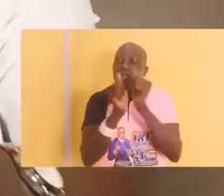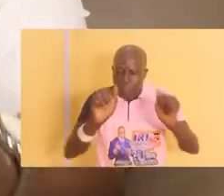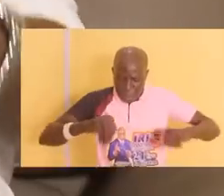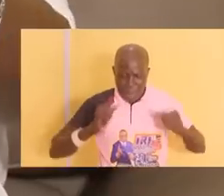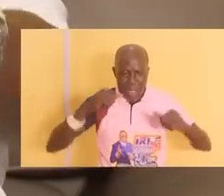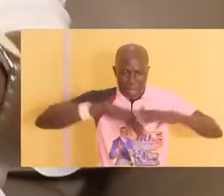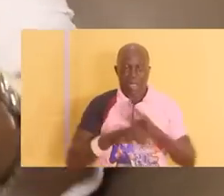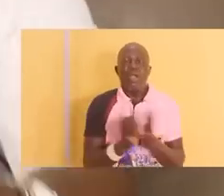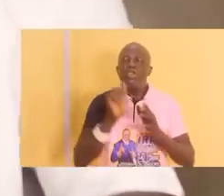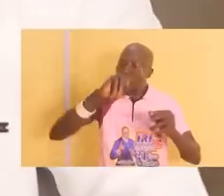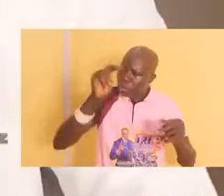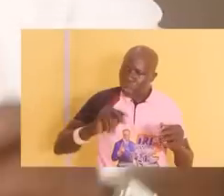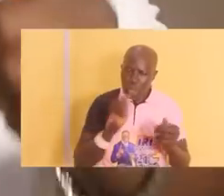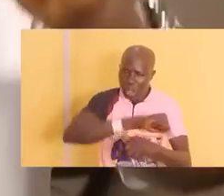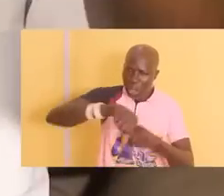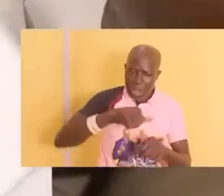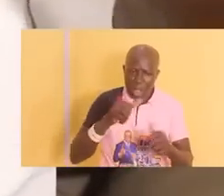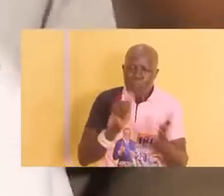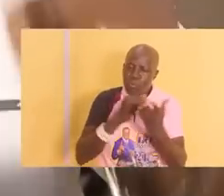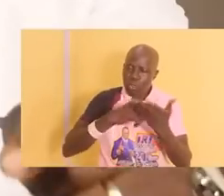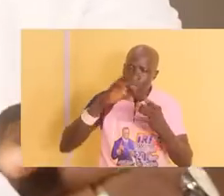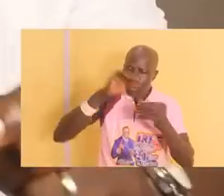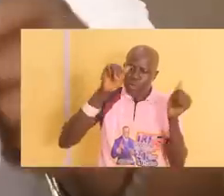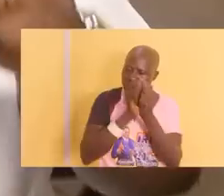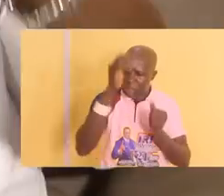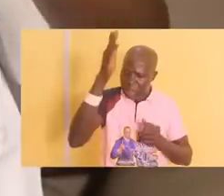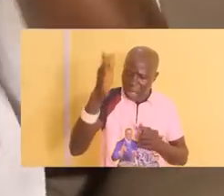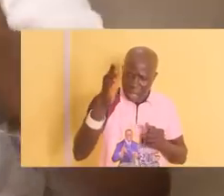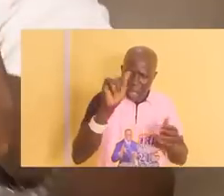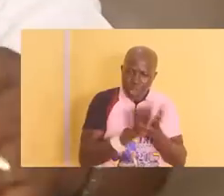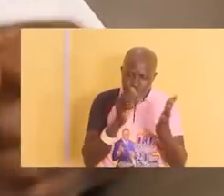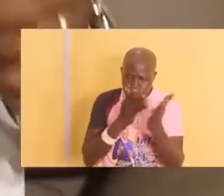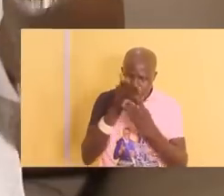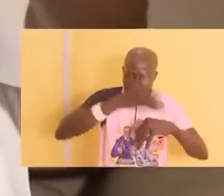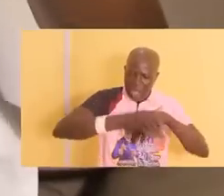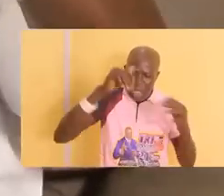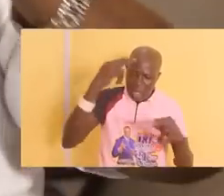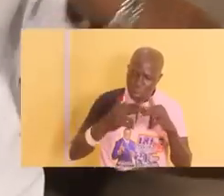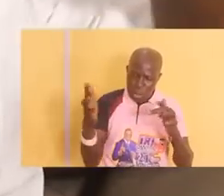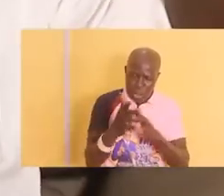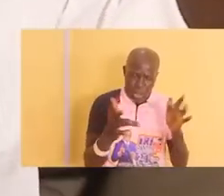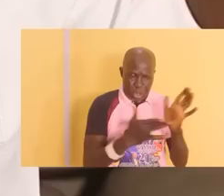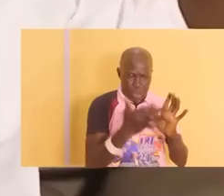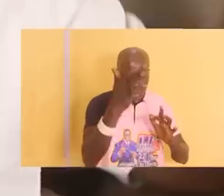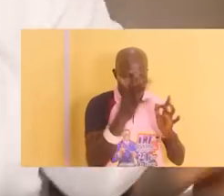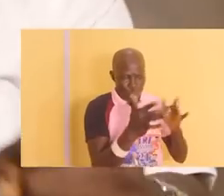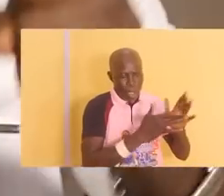power comes to his life. Holy Spirit is there. In the name of